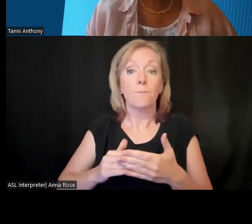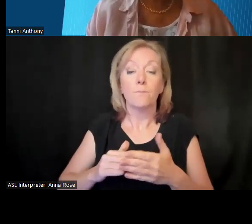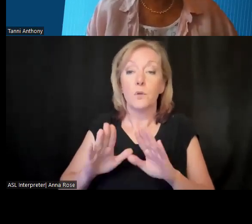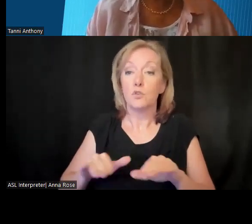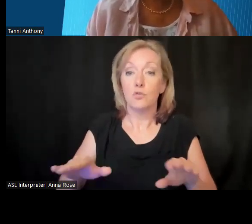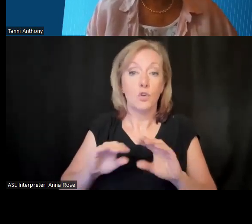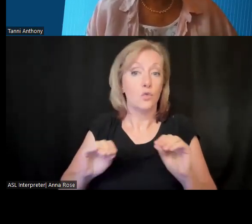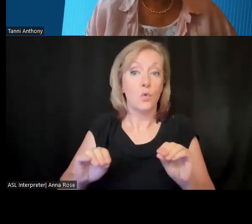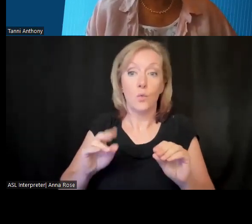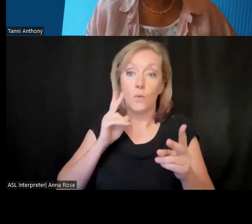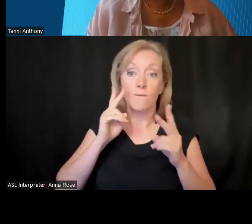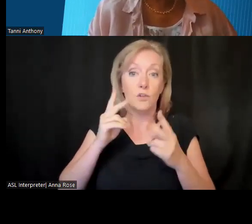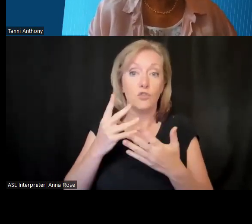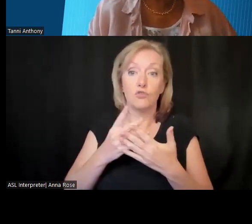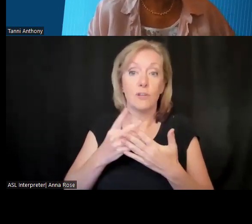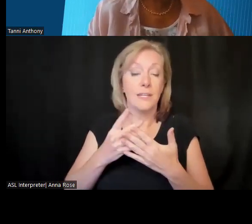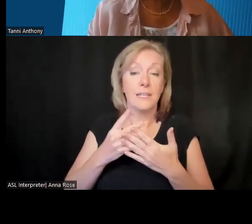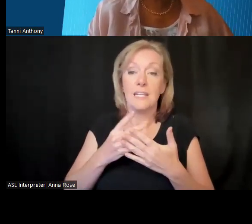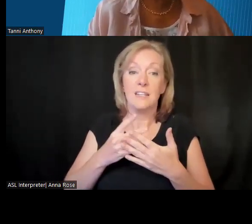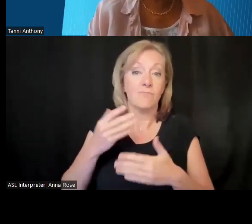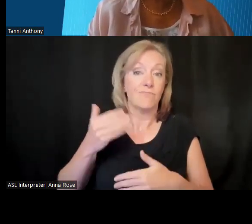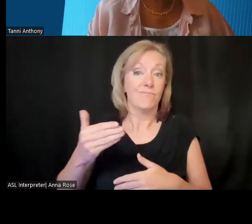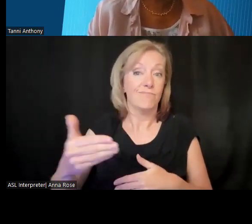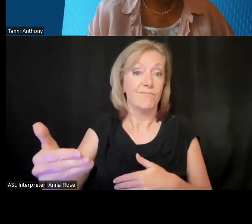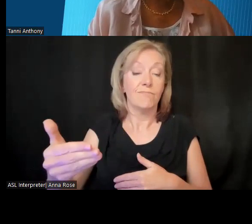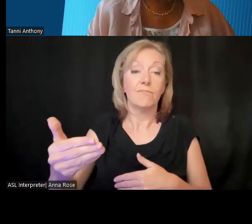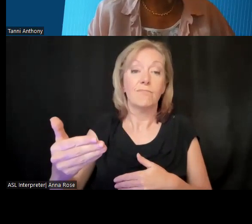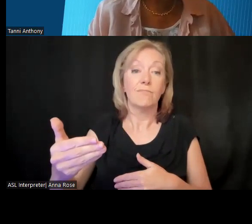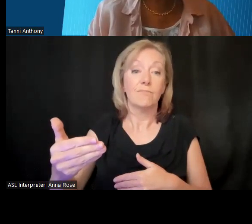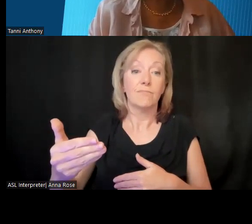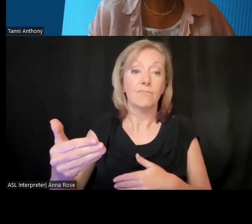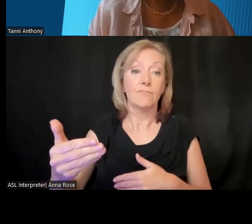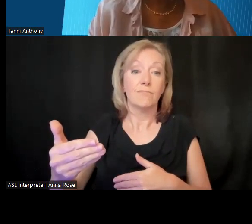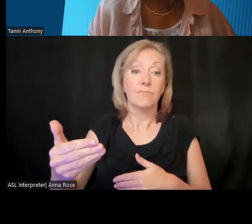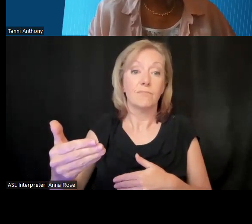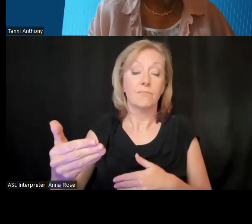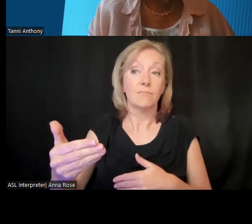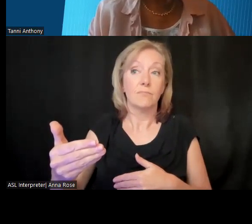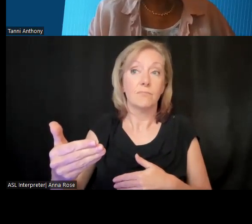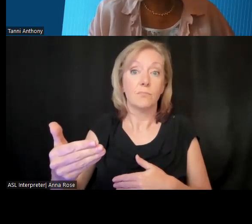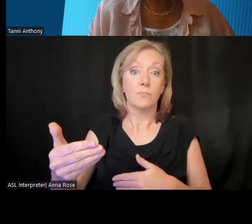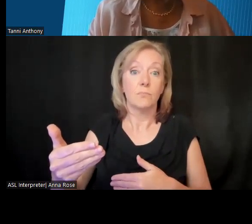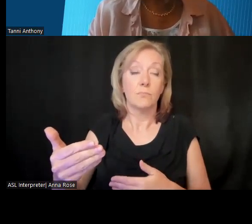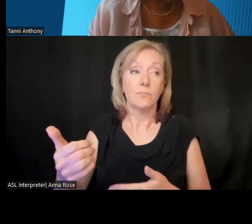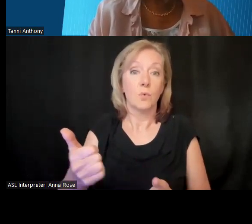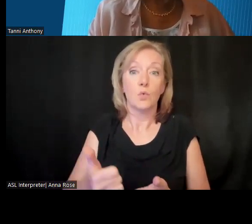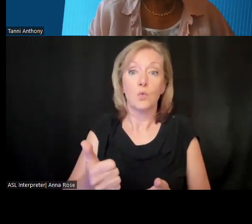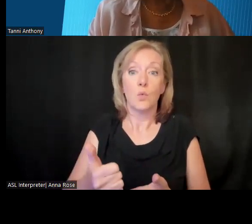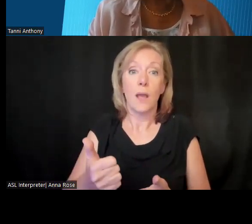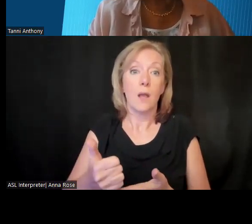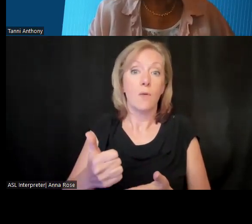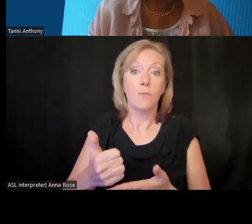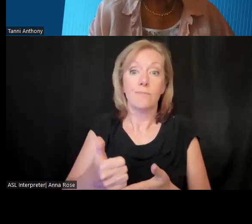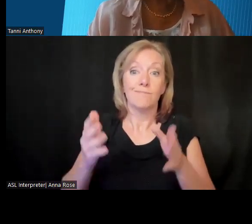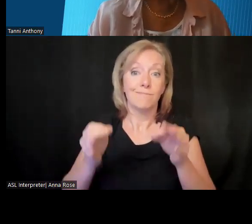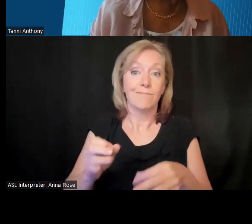screening on a regular basis or a periodic basis to inform Part C services or